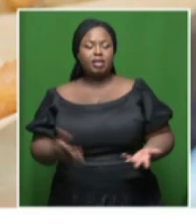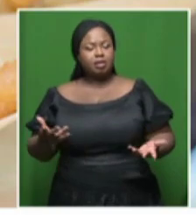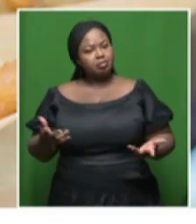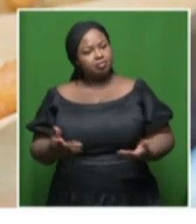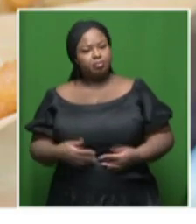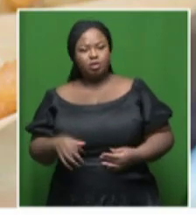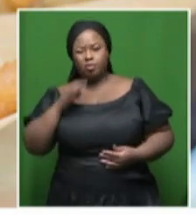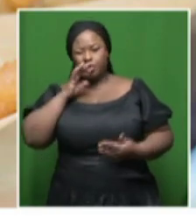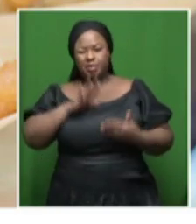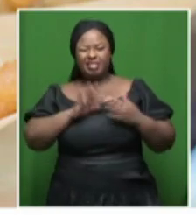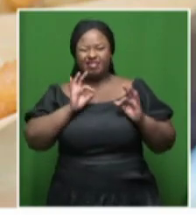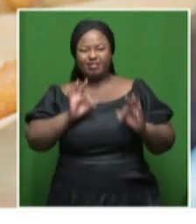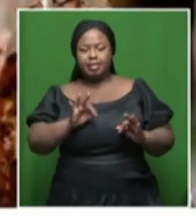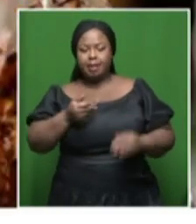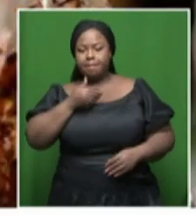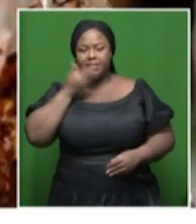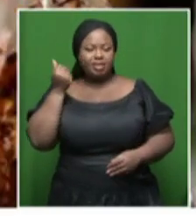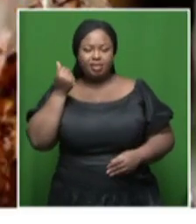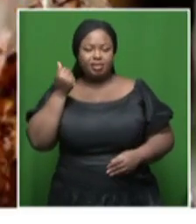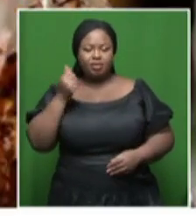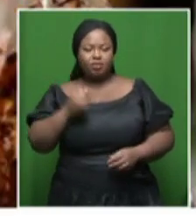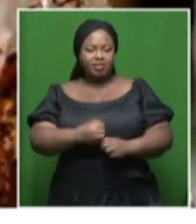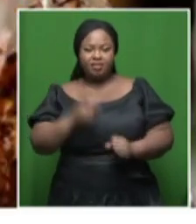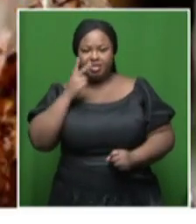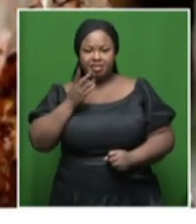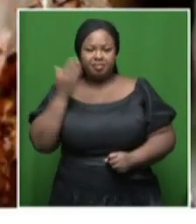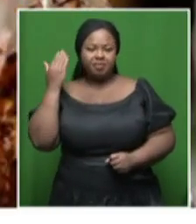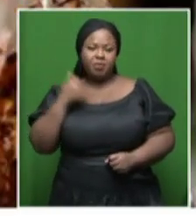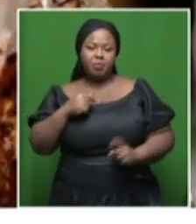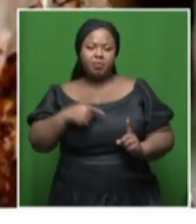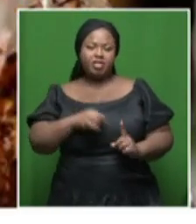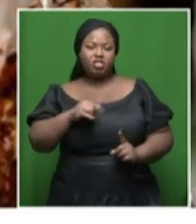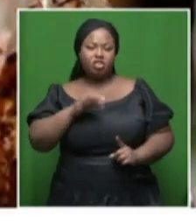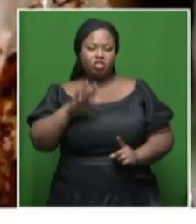to be a market like you haven't seen before. We just spoke to Stacia Conradie about that.